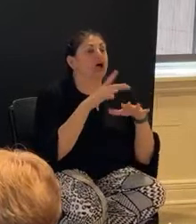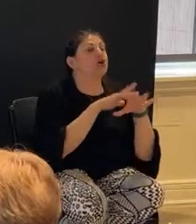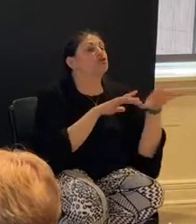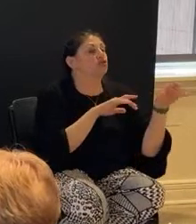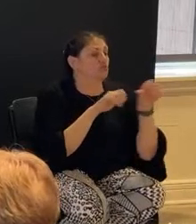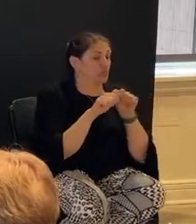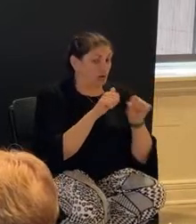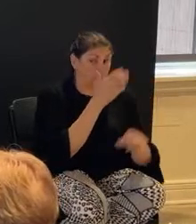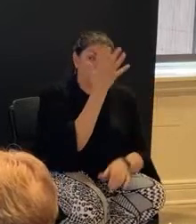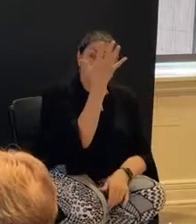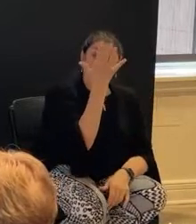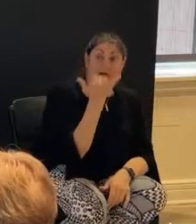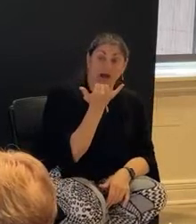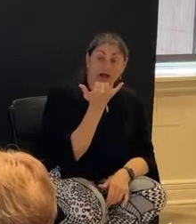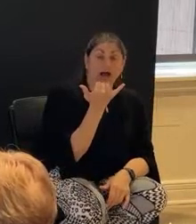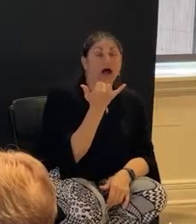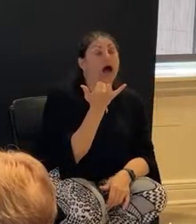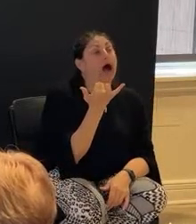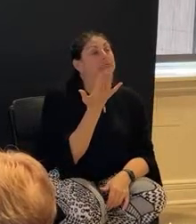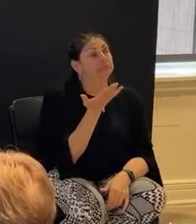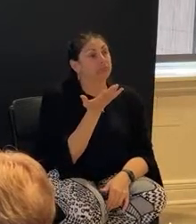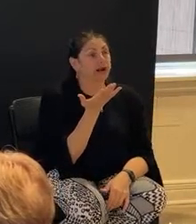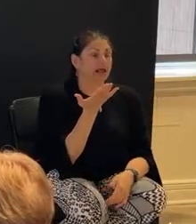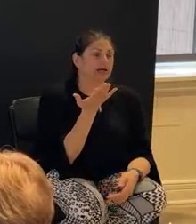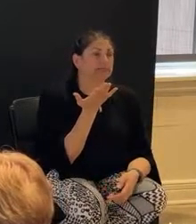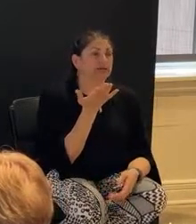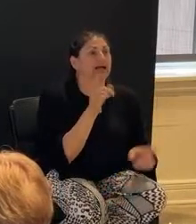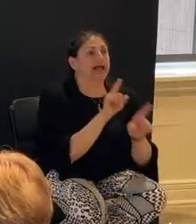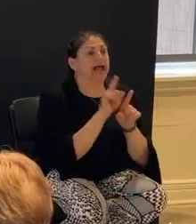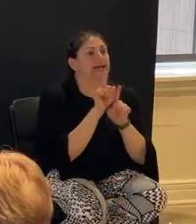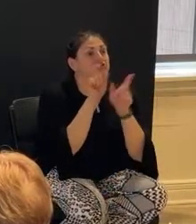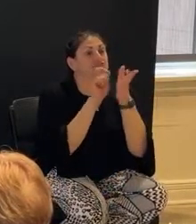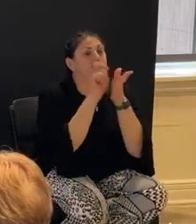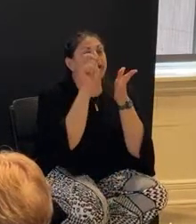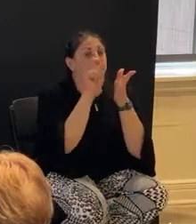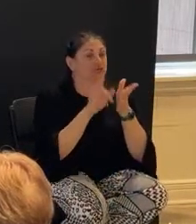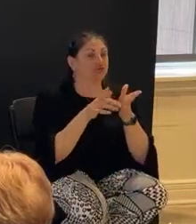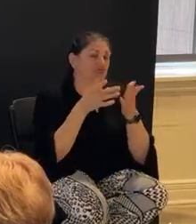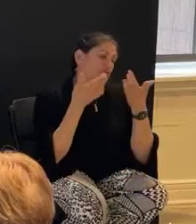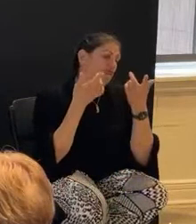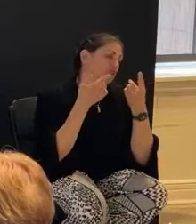earthquakes because I would, you know, as a journalist, you try to